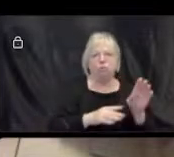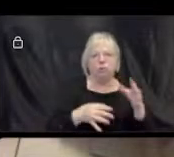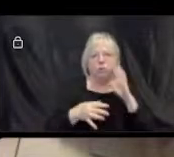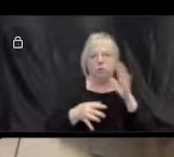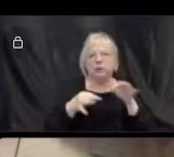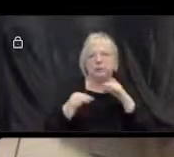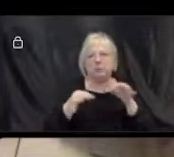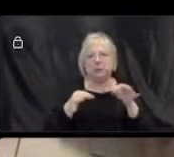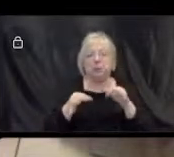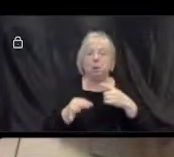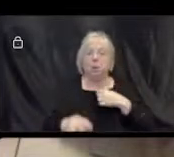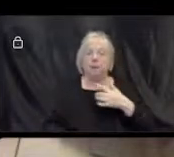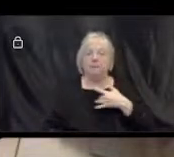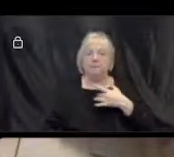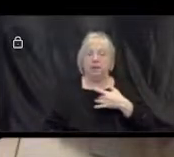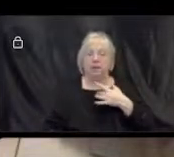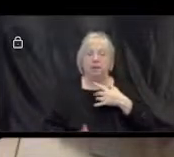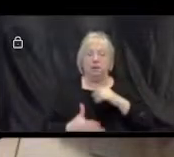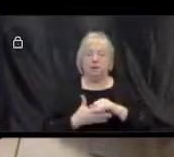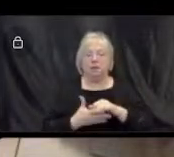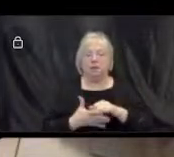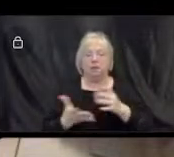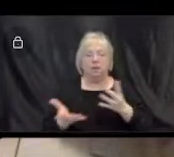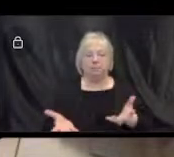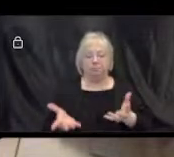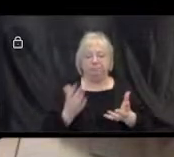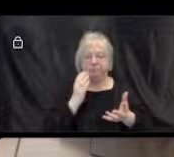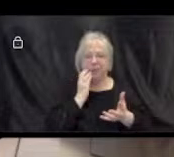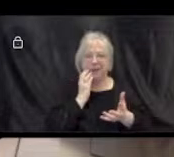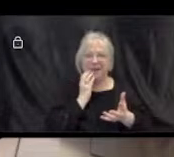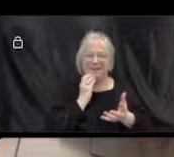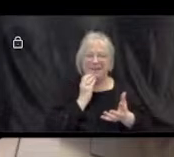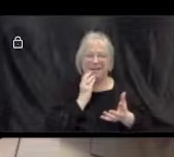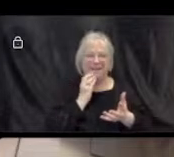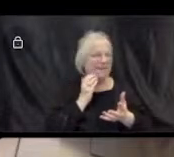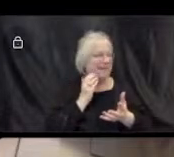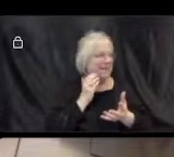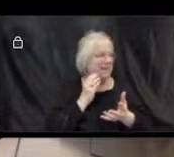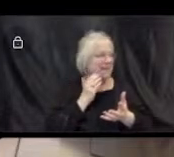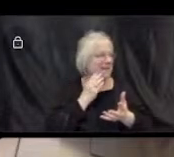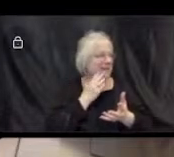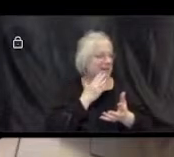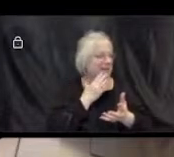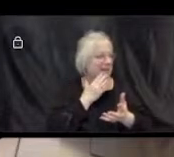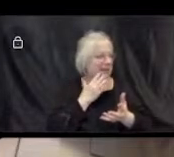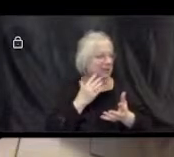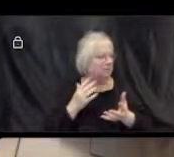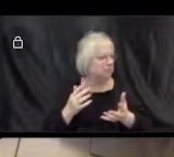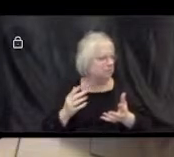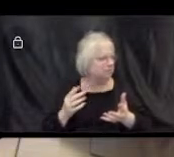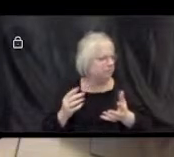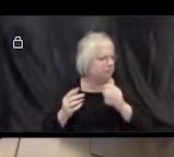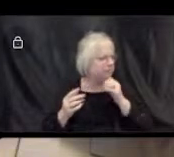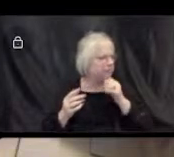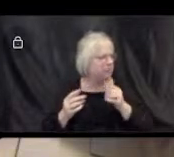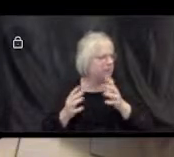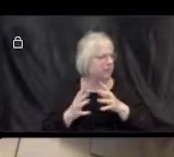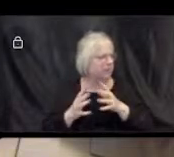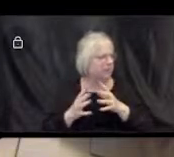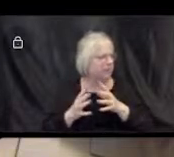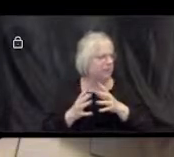We feel like there is no other auto sales on this street.